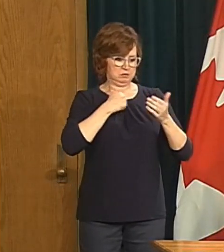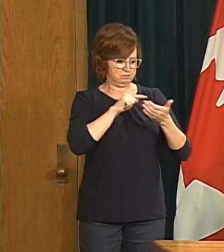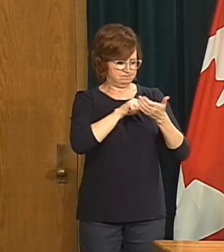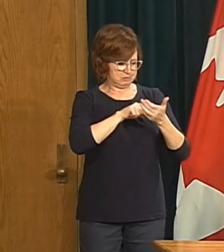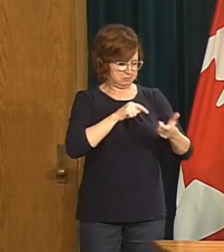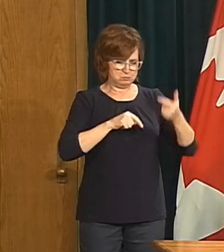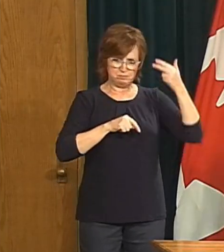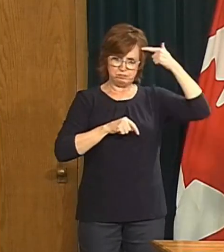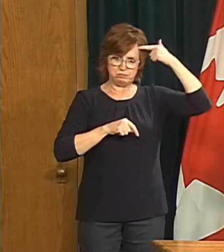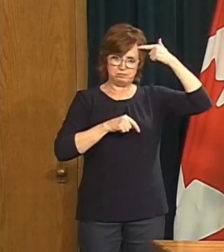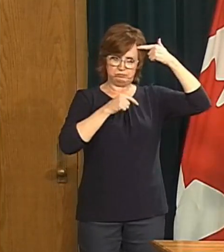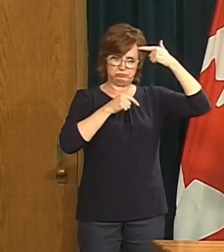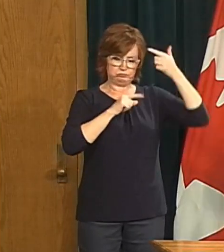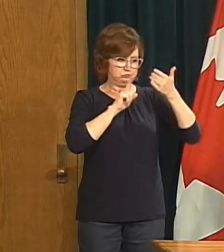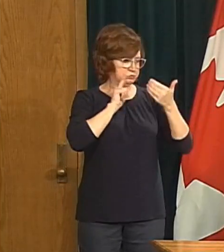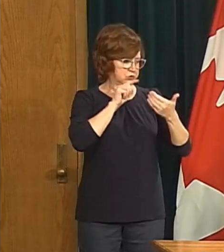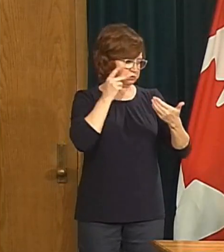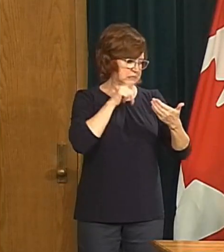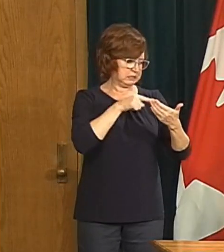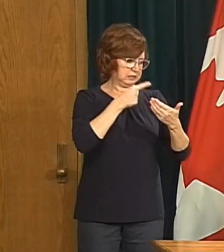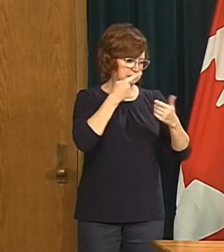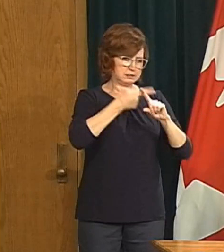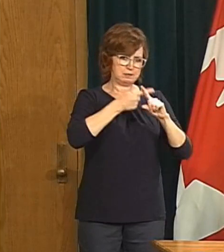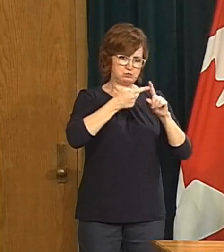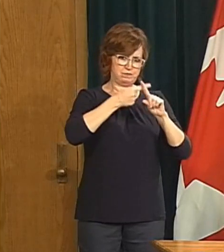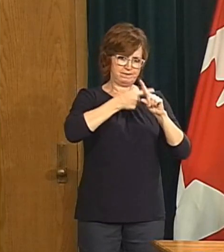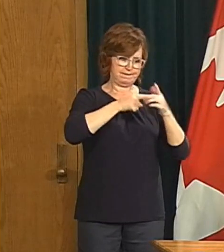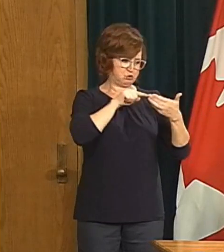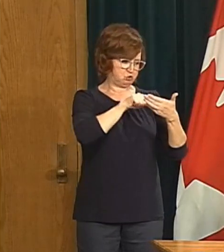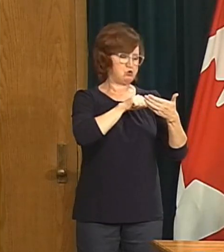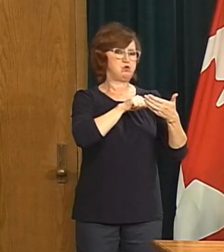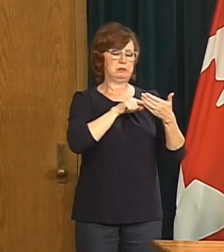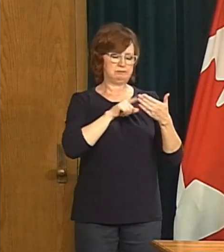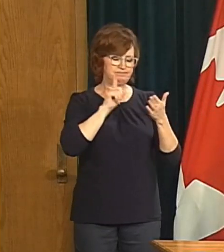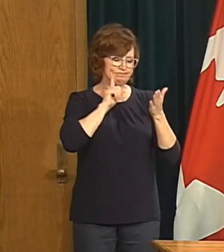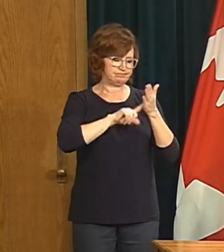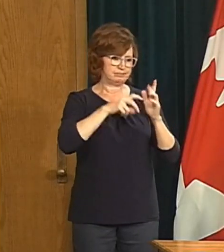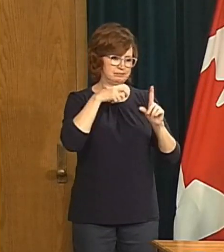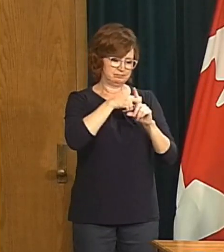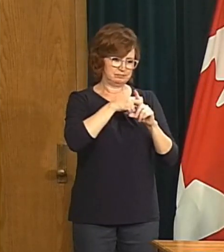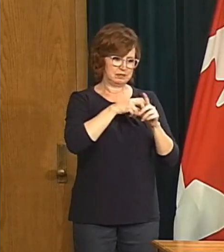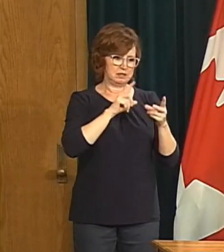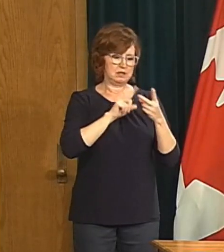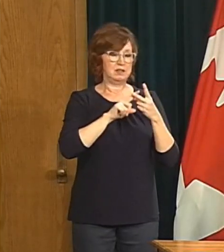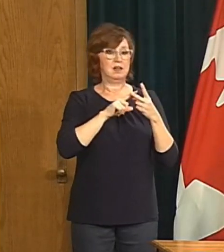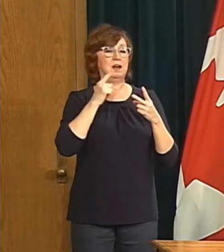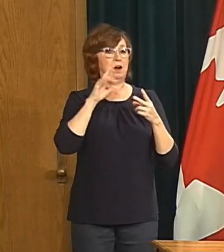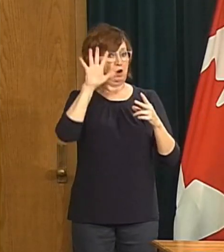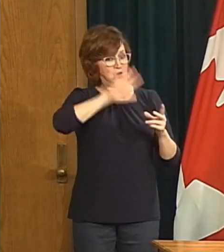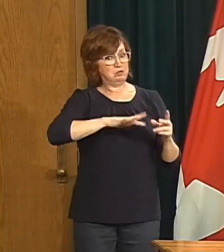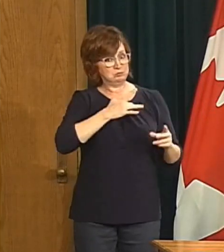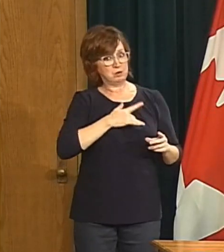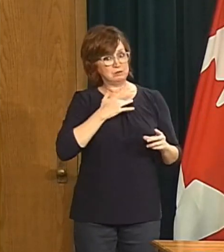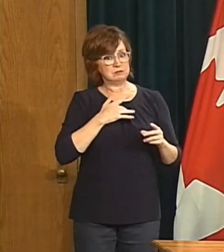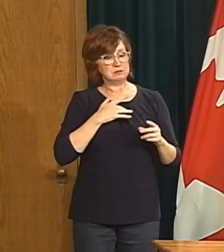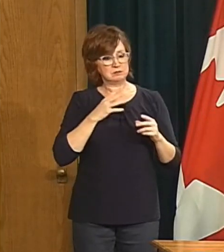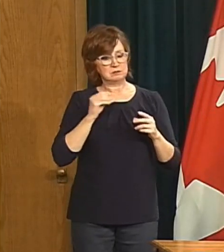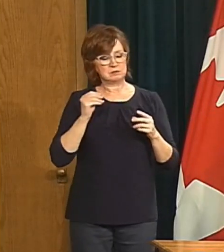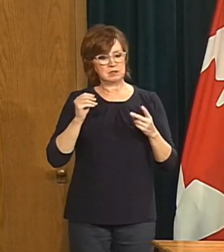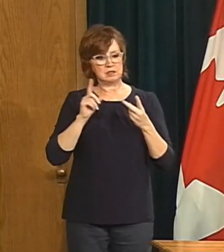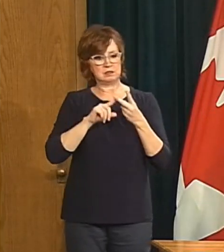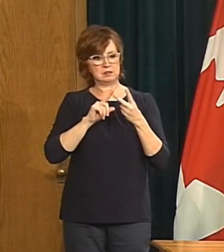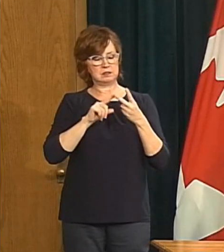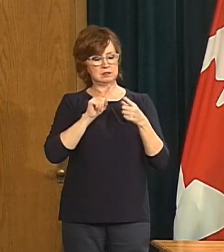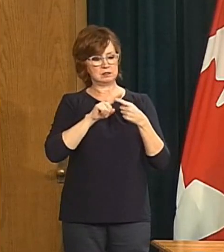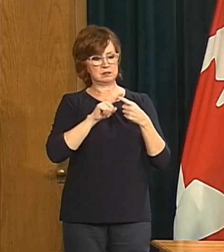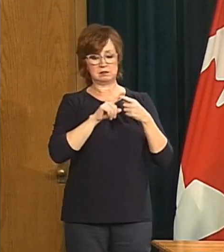they start to show symptoms at work, whether in the North or anywhere else, they need to isolate and be